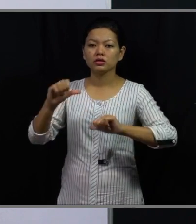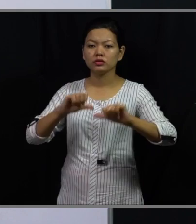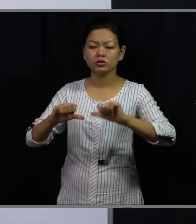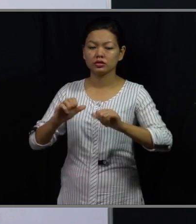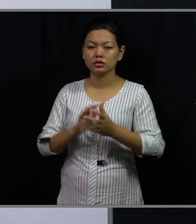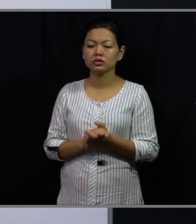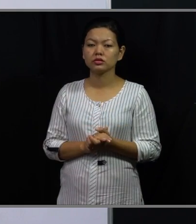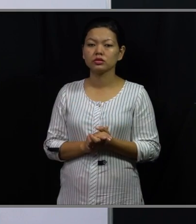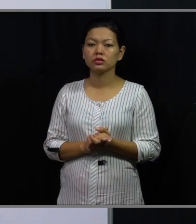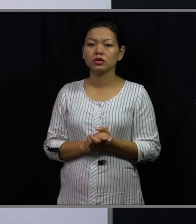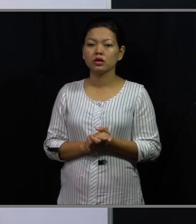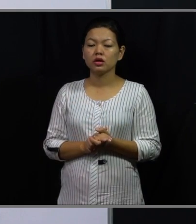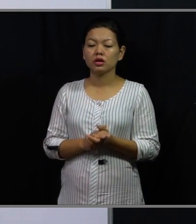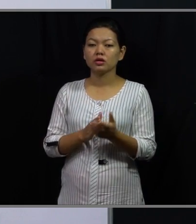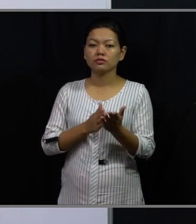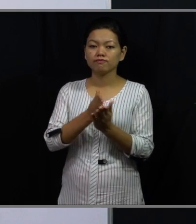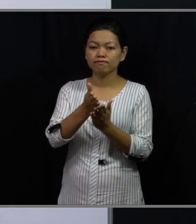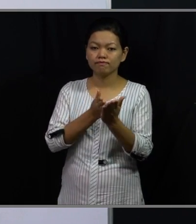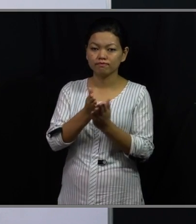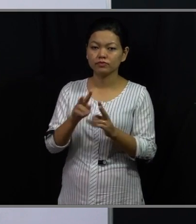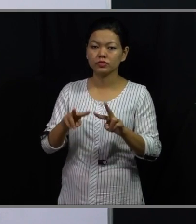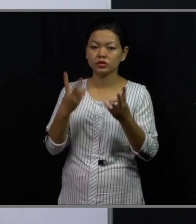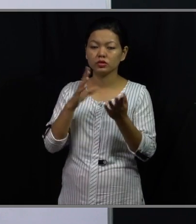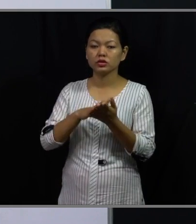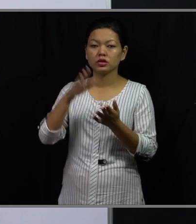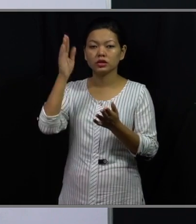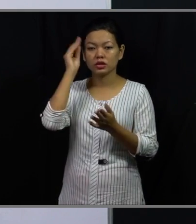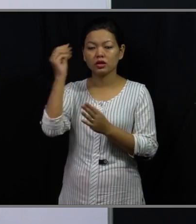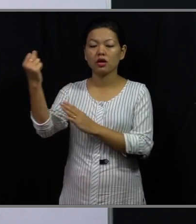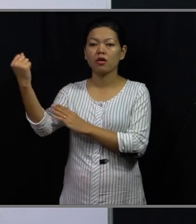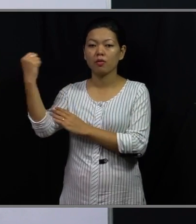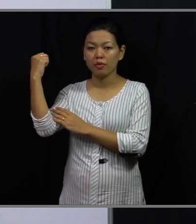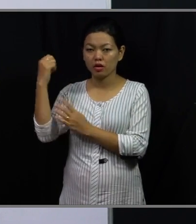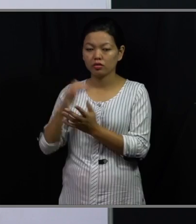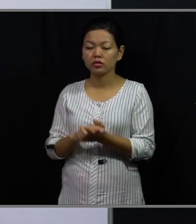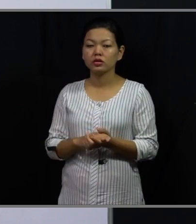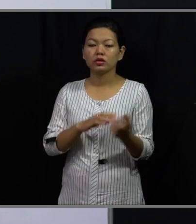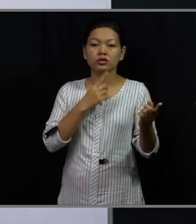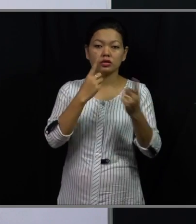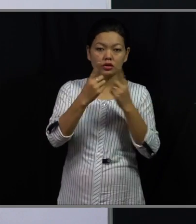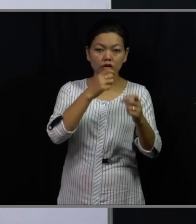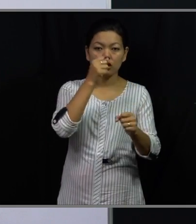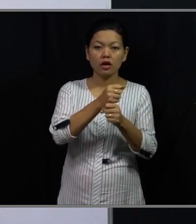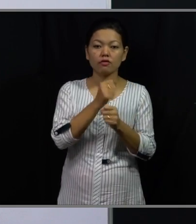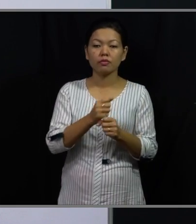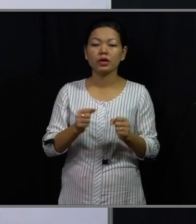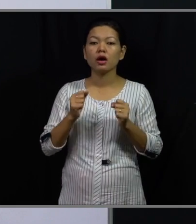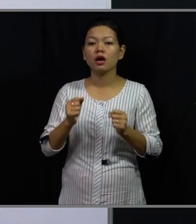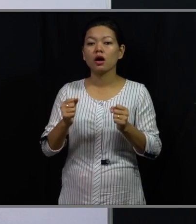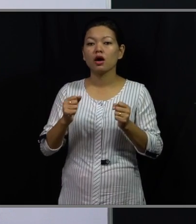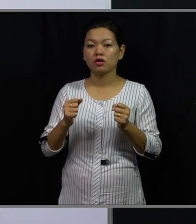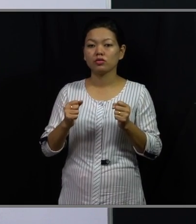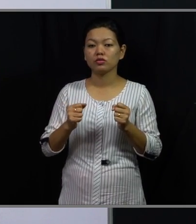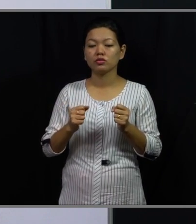studies the society, deals with the power and its relations, how it runs the government and etc. Some